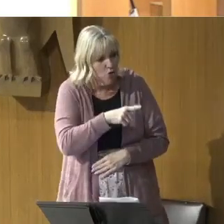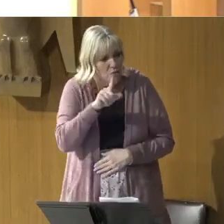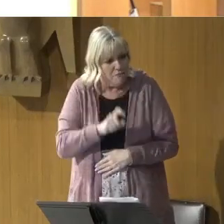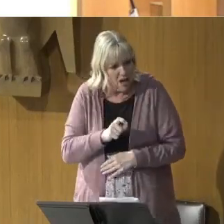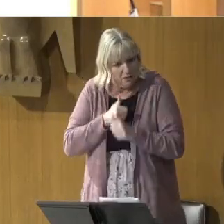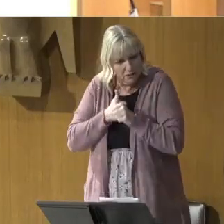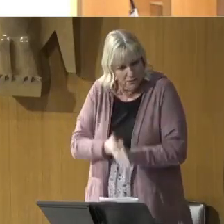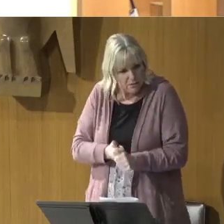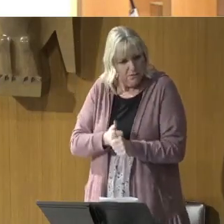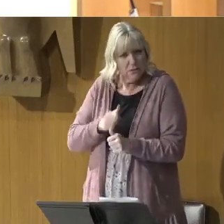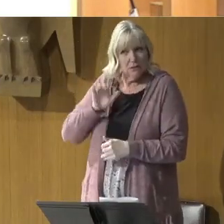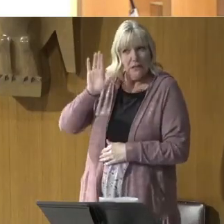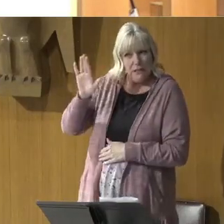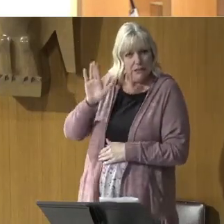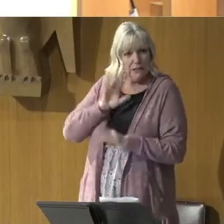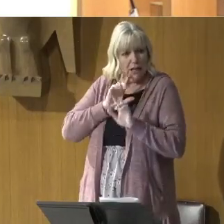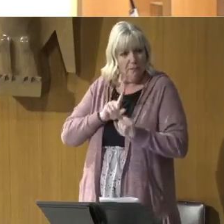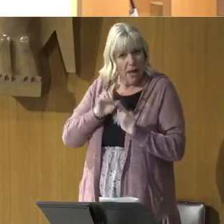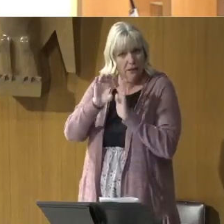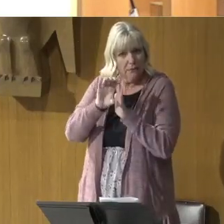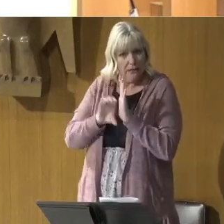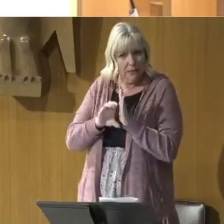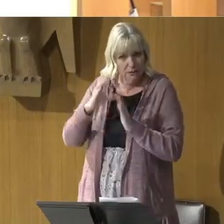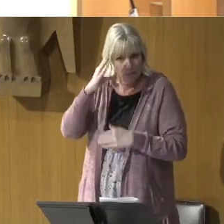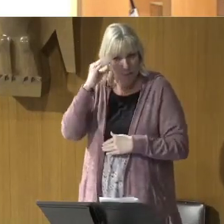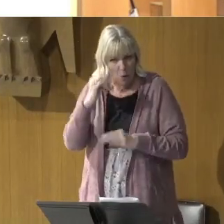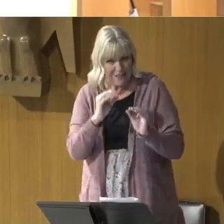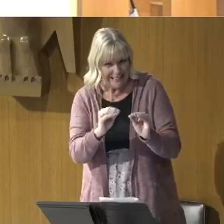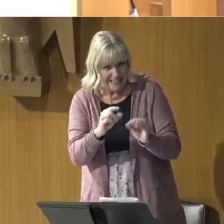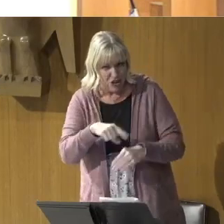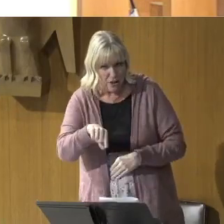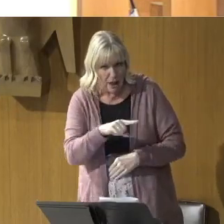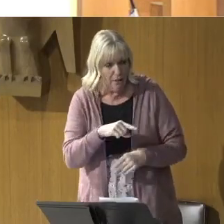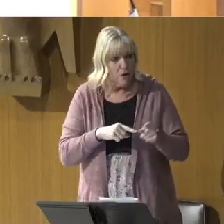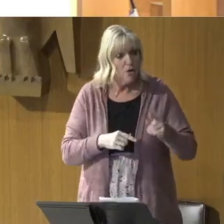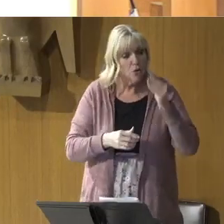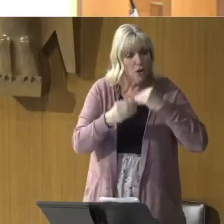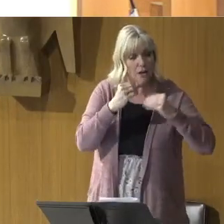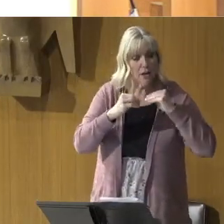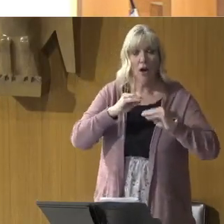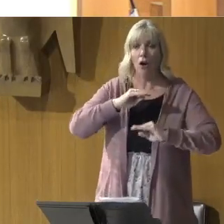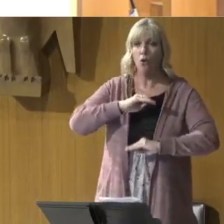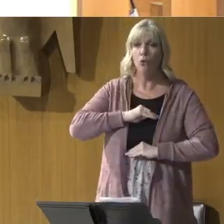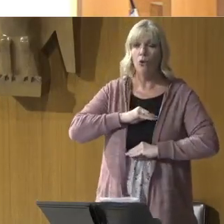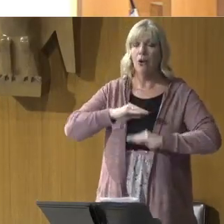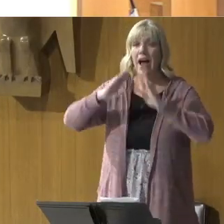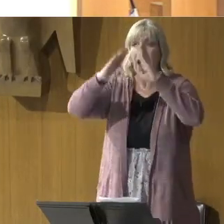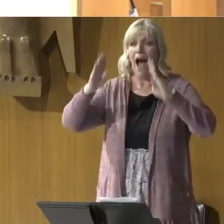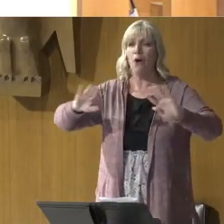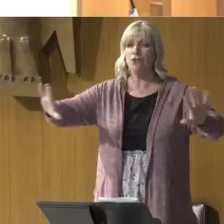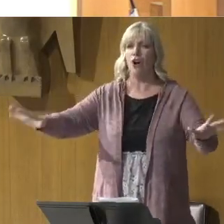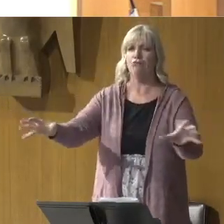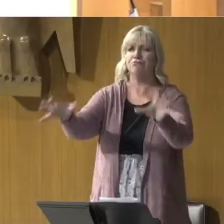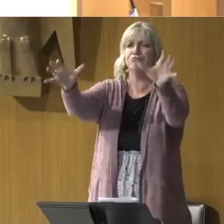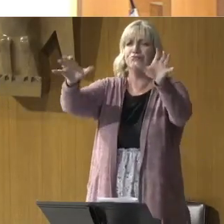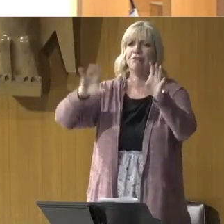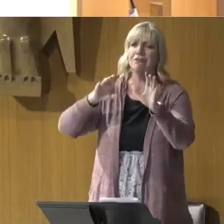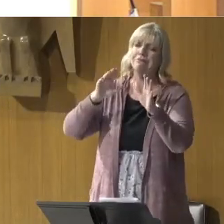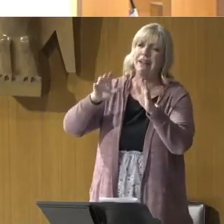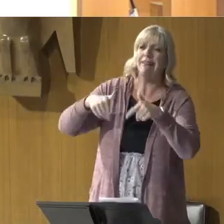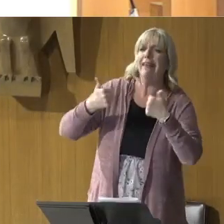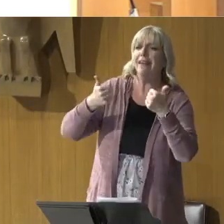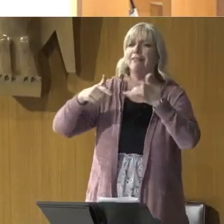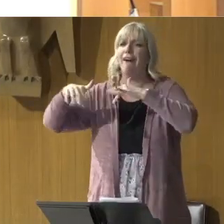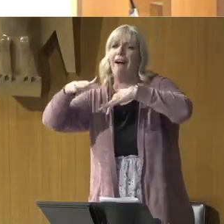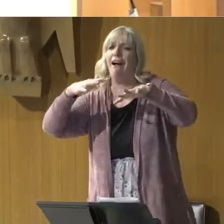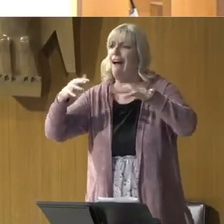commandments, Moses instructs them. When you have eaten your fill, and have built fine houses, and live in them, and when your herds